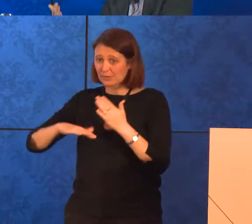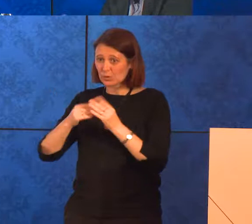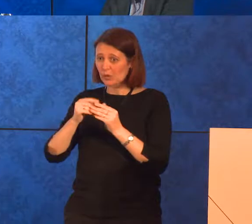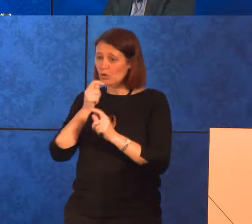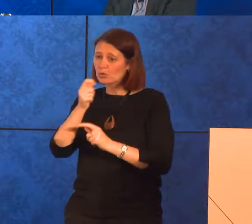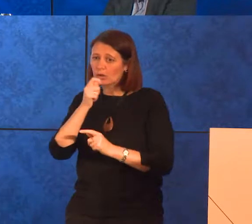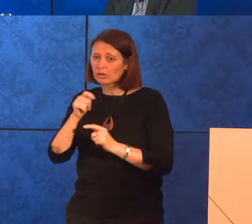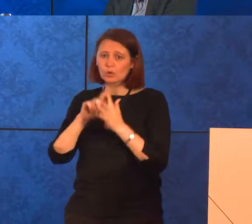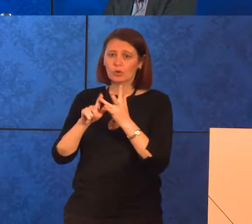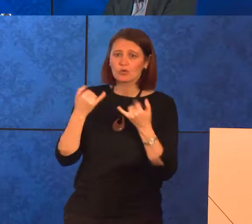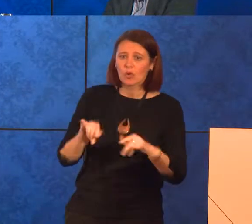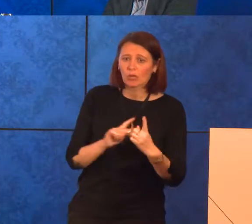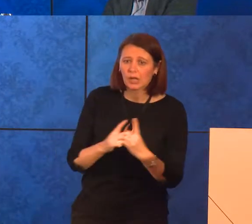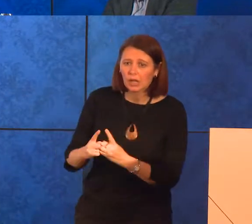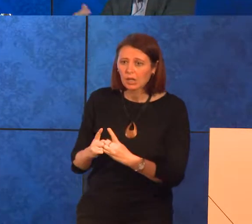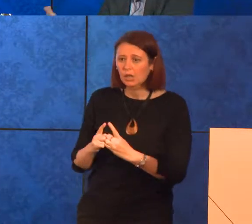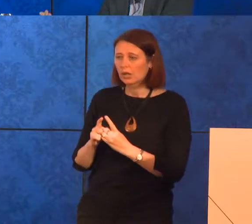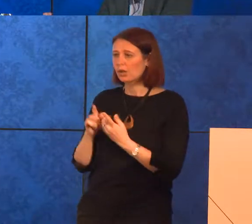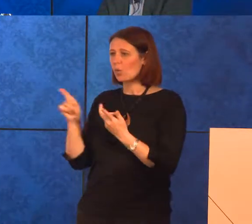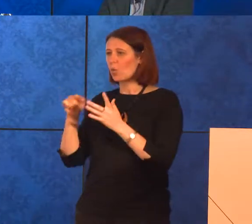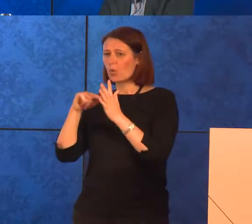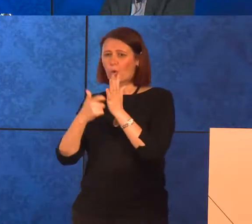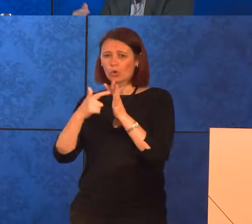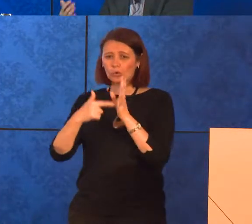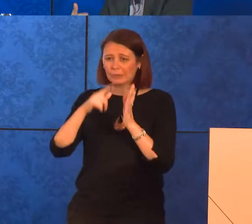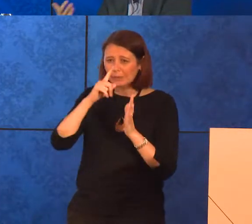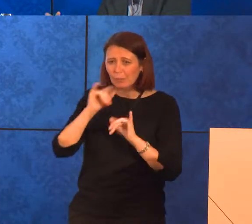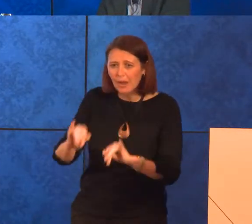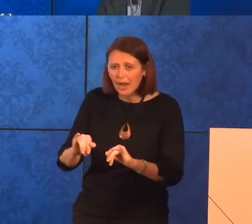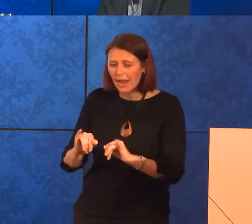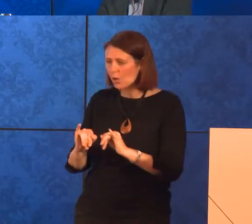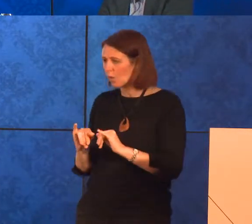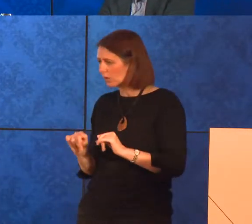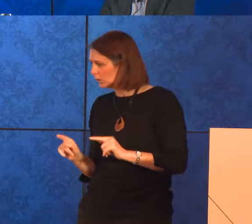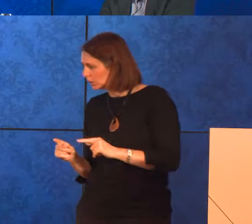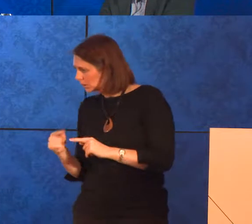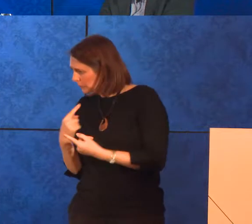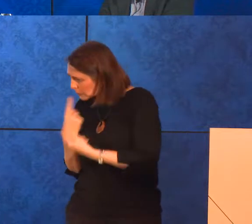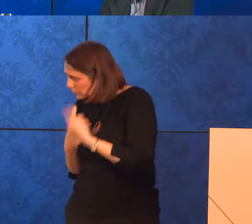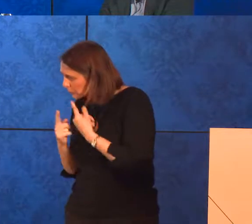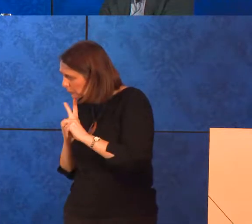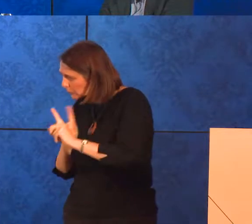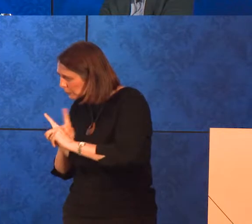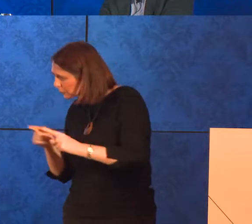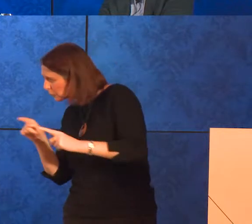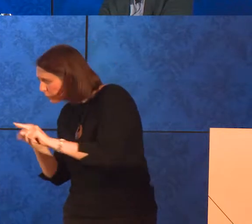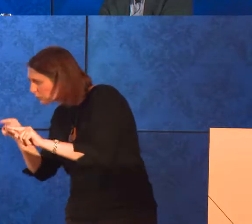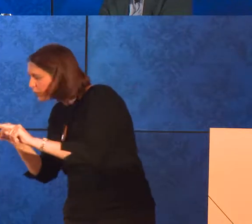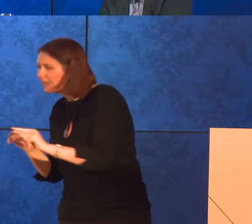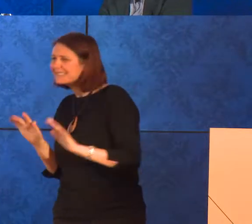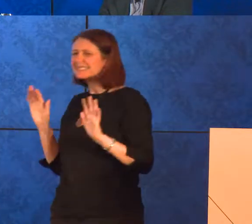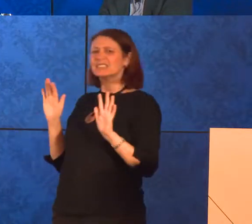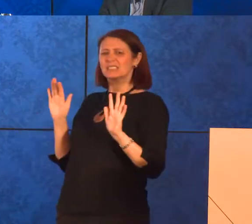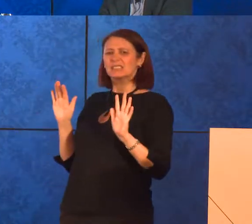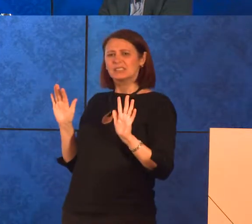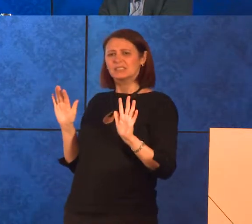do the wrong thing or treat people badly or put them in a corner. And so what we would do,